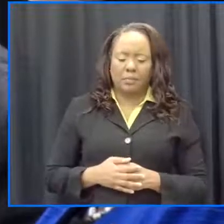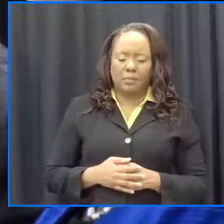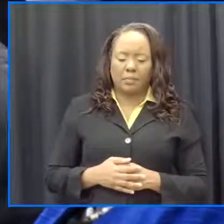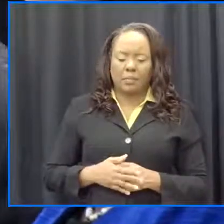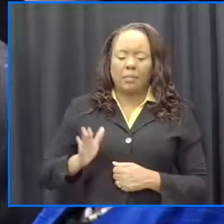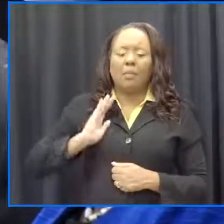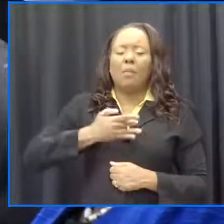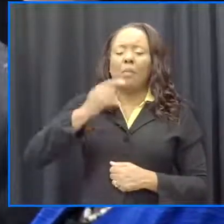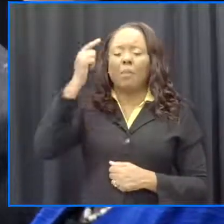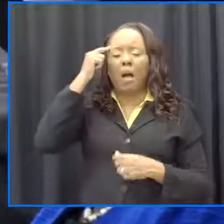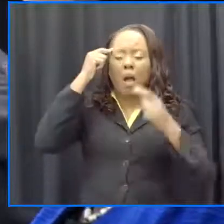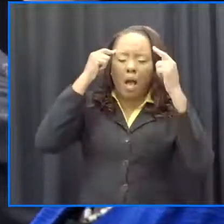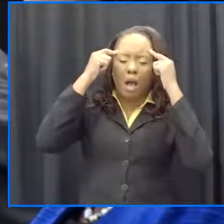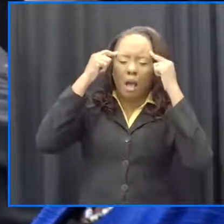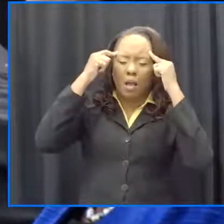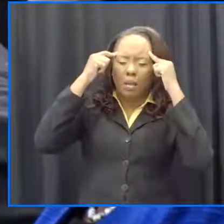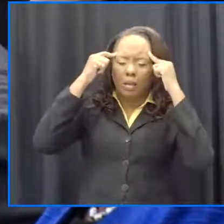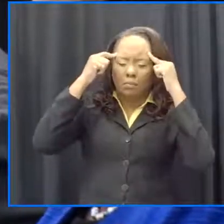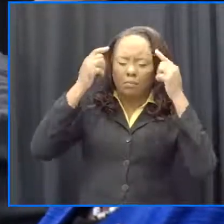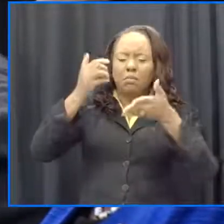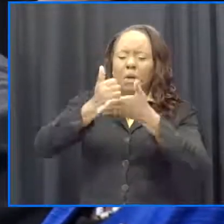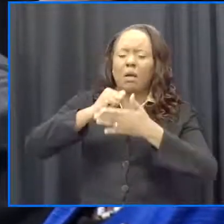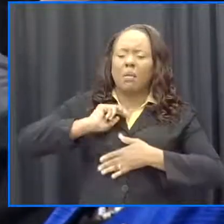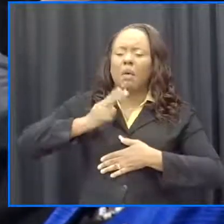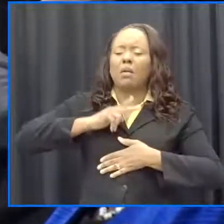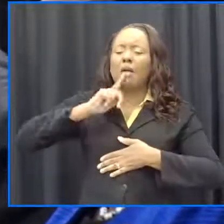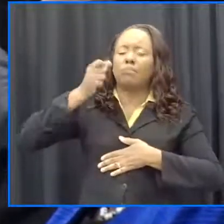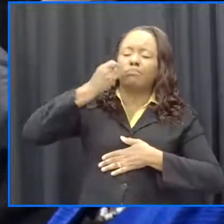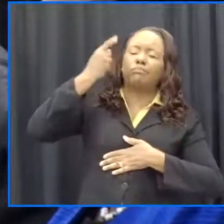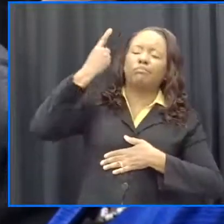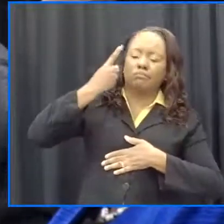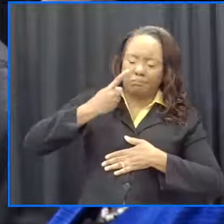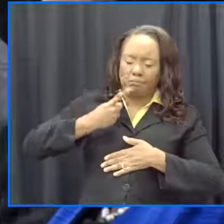Enlighten our minds with a portion of heavenly wisdom.